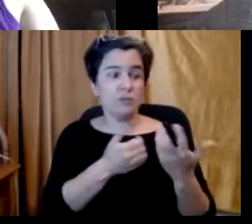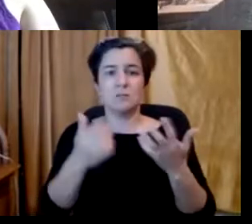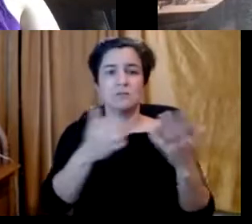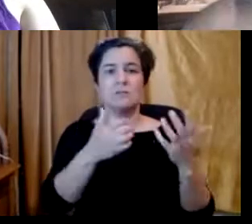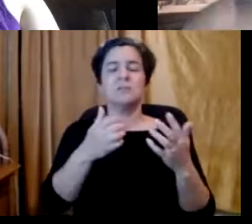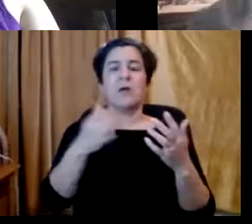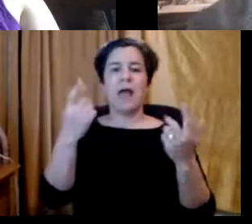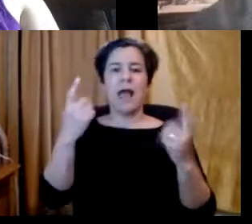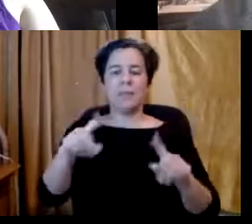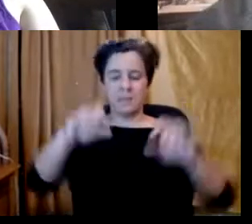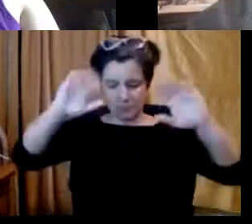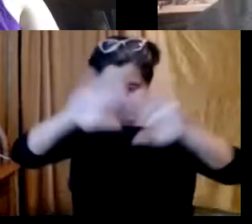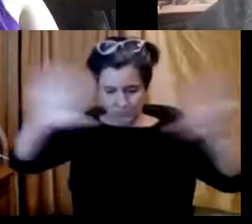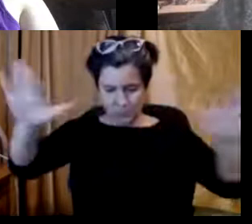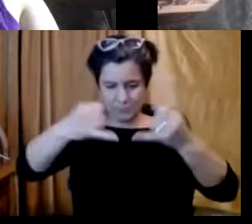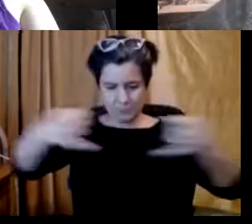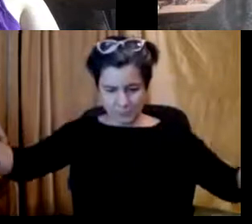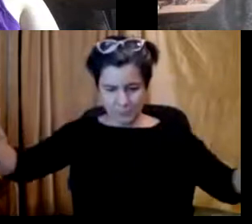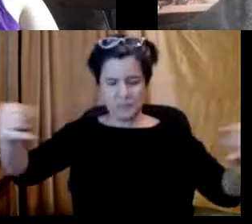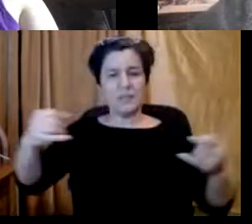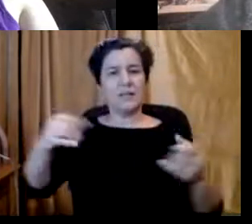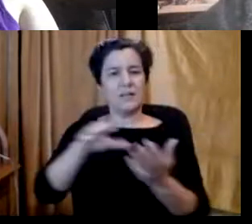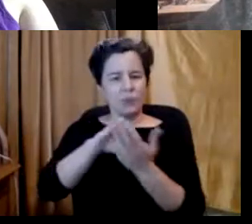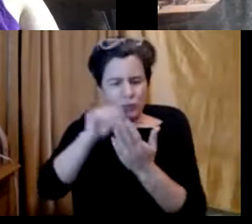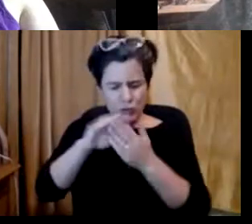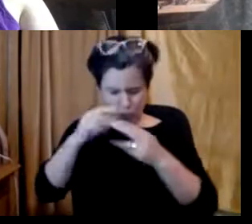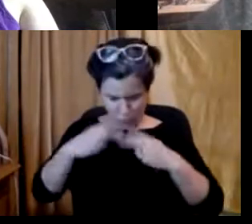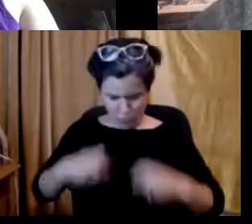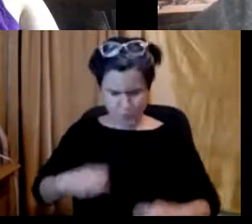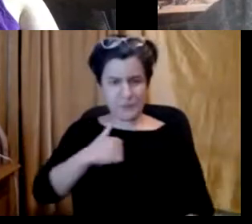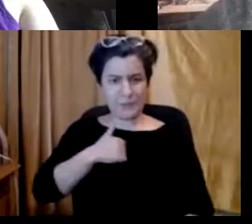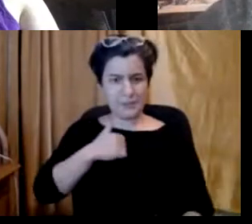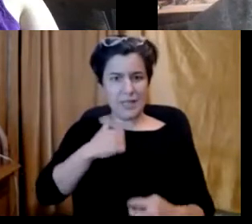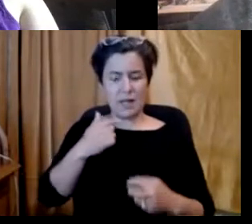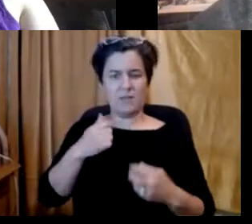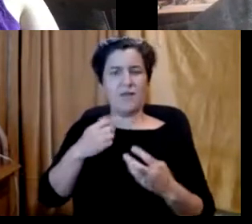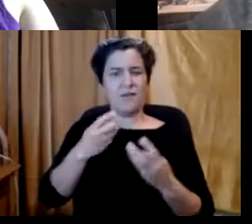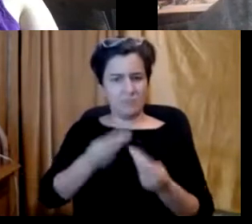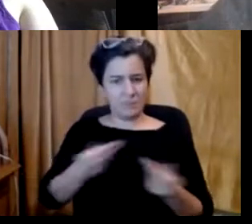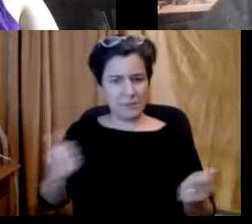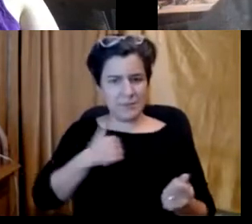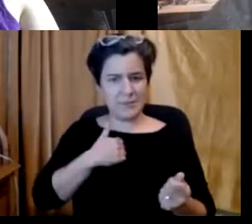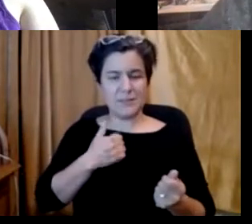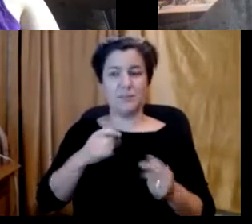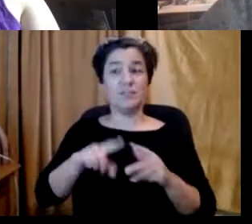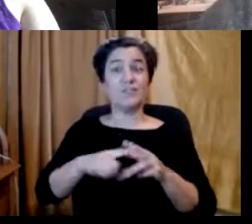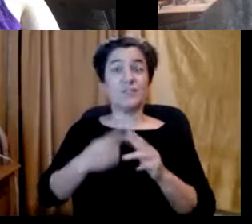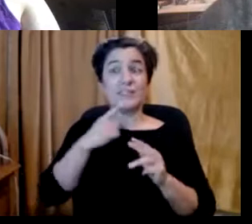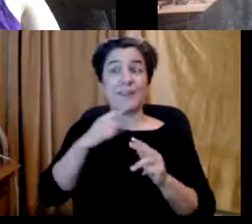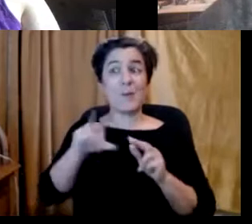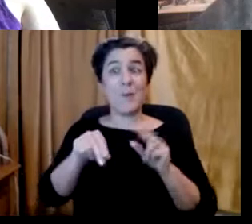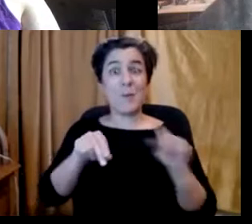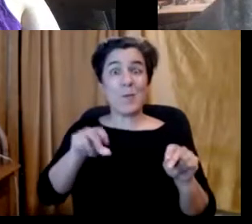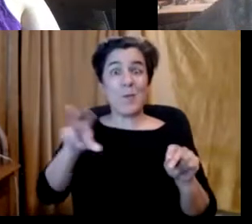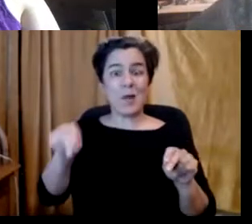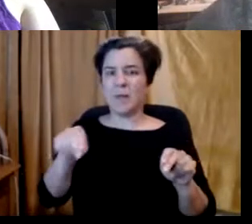to go, no, and you put up boundaries and you start saying no, which is very hard for a lot of us empaths to do, because we